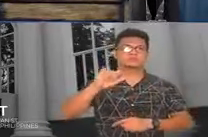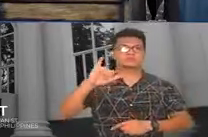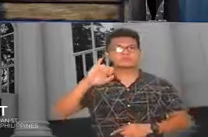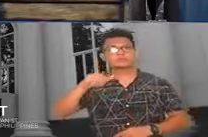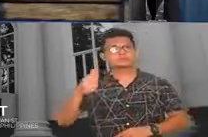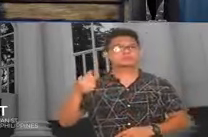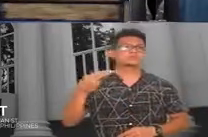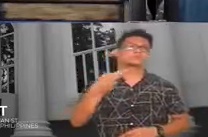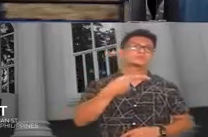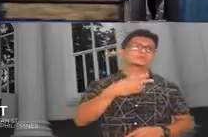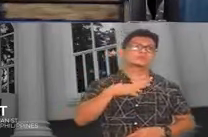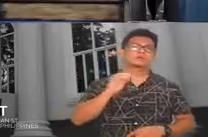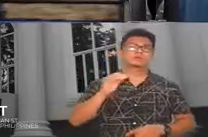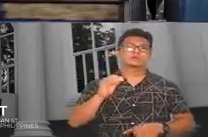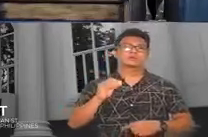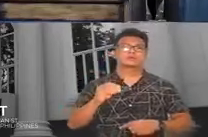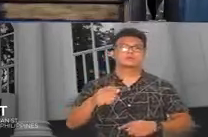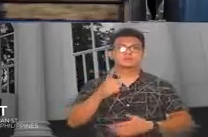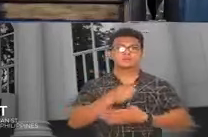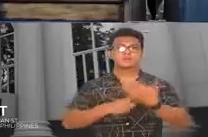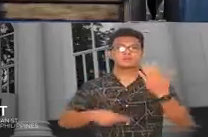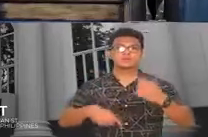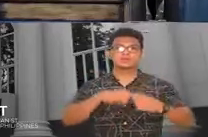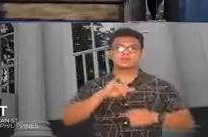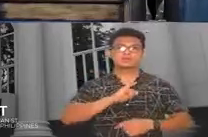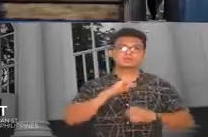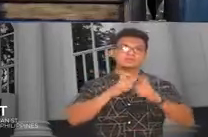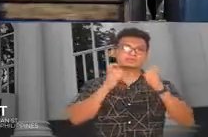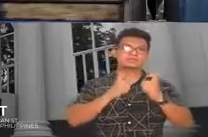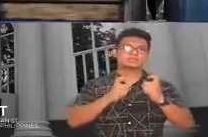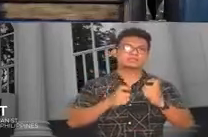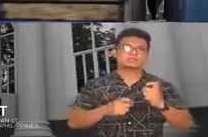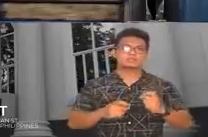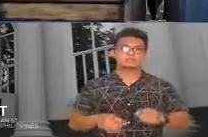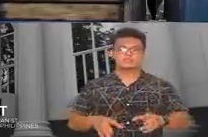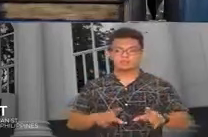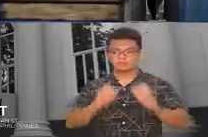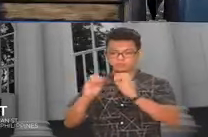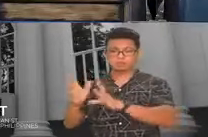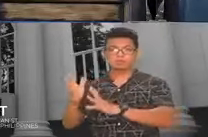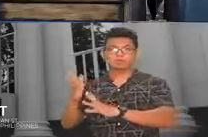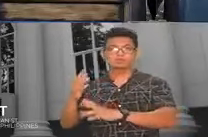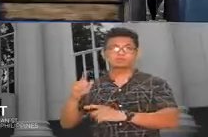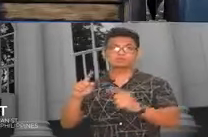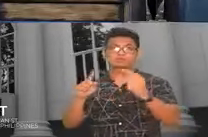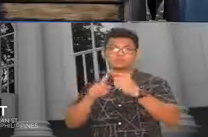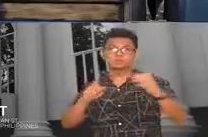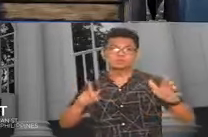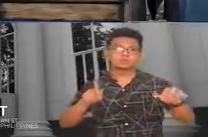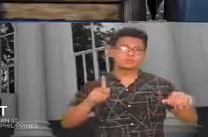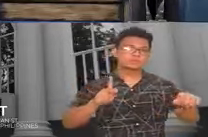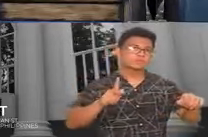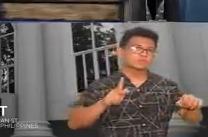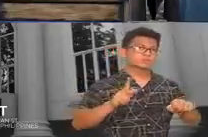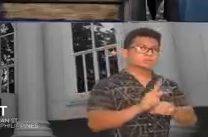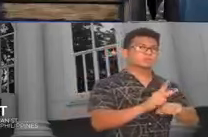said, What have I seen that thou wouldest deliver thy servant unto the hand of Ahab to slay me?